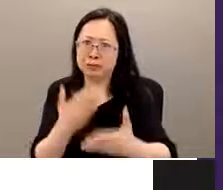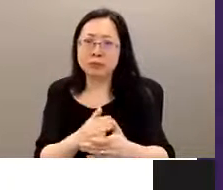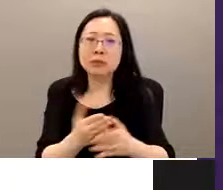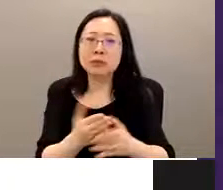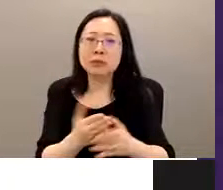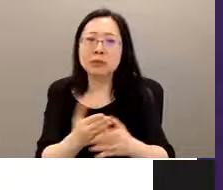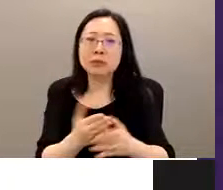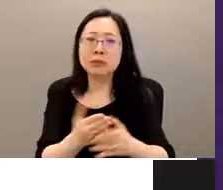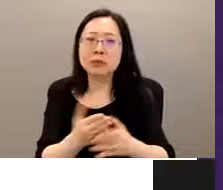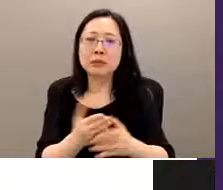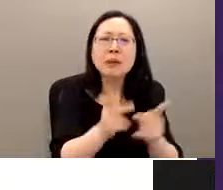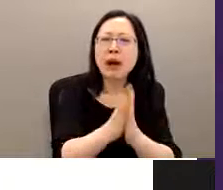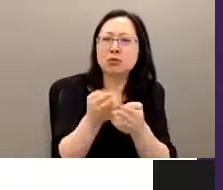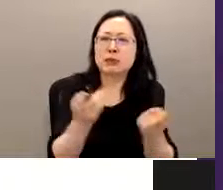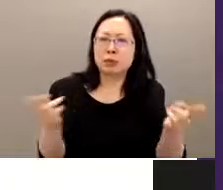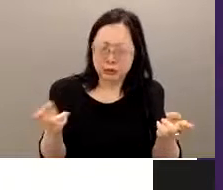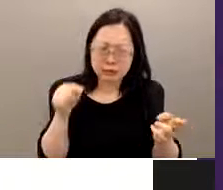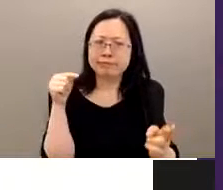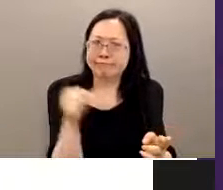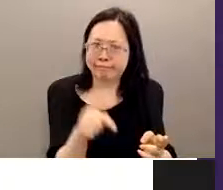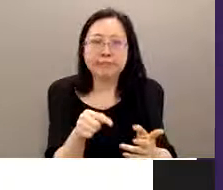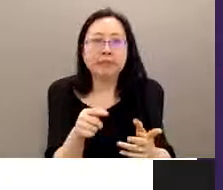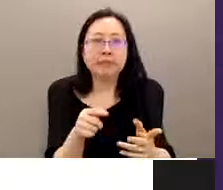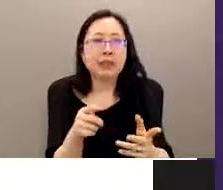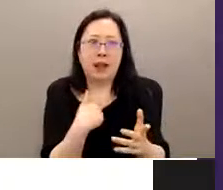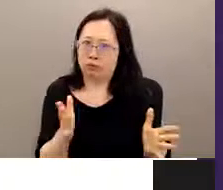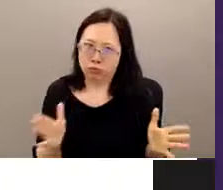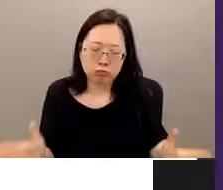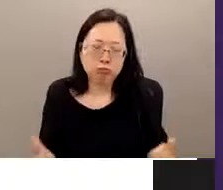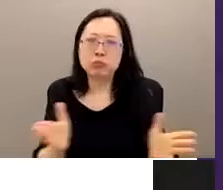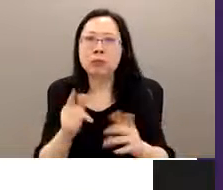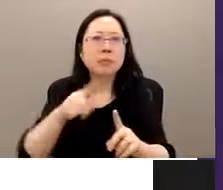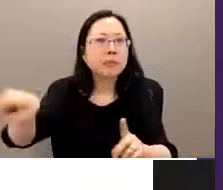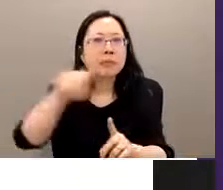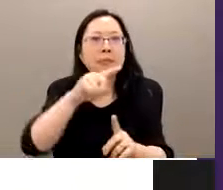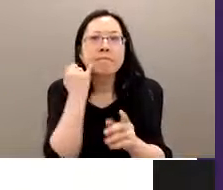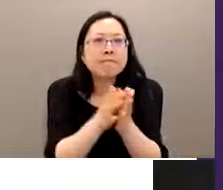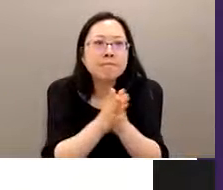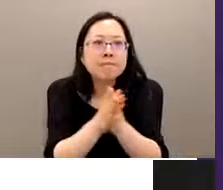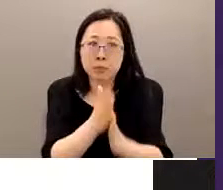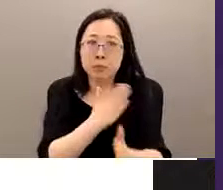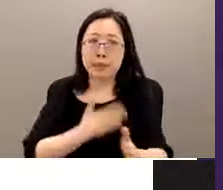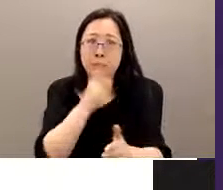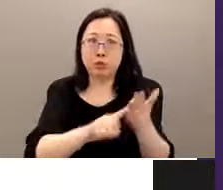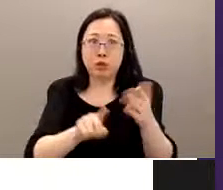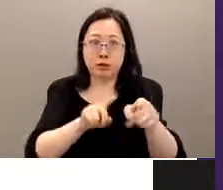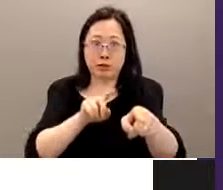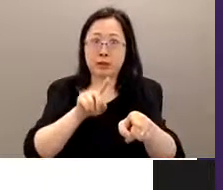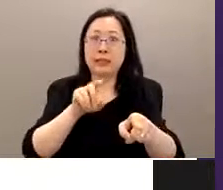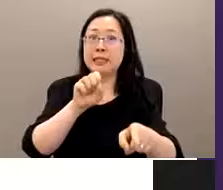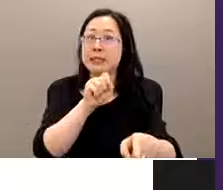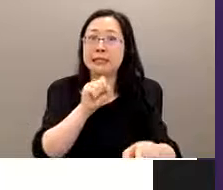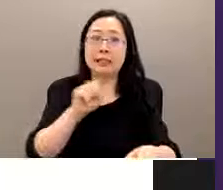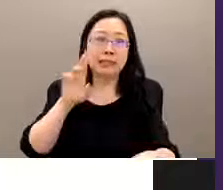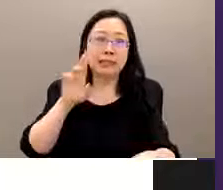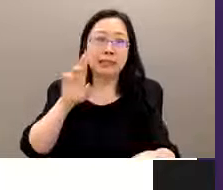as well in the chat box. So we would encourage people to reach out to the Senior Safety Line, which is run by the Assaulted